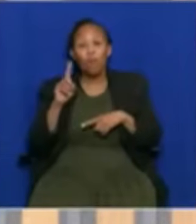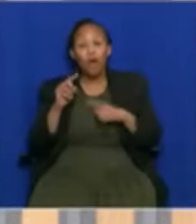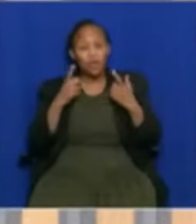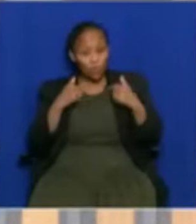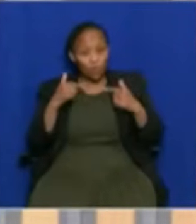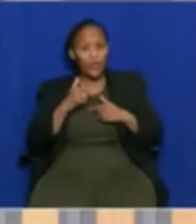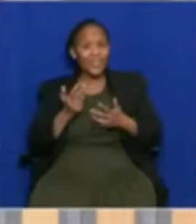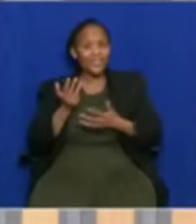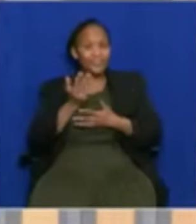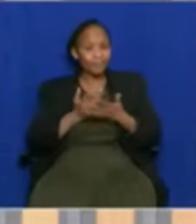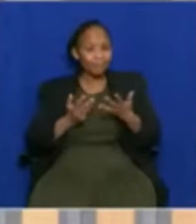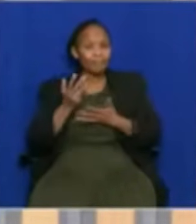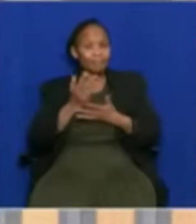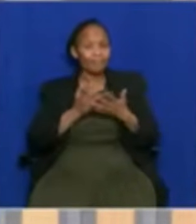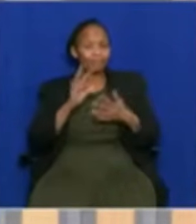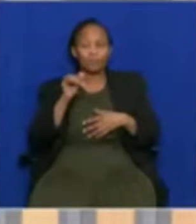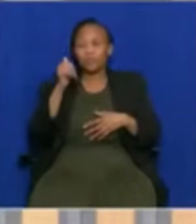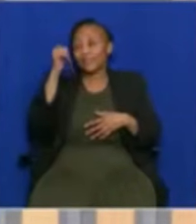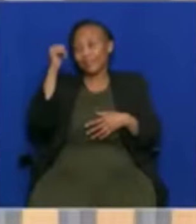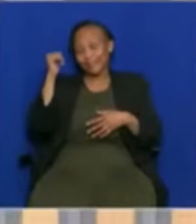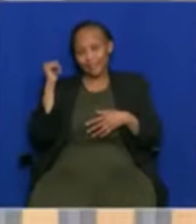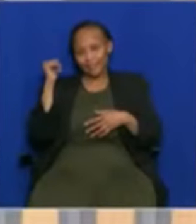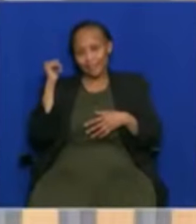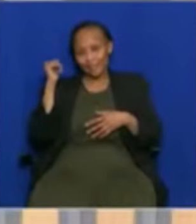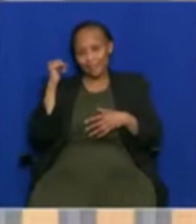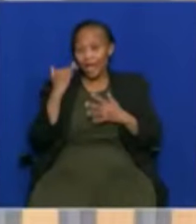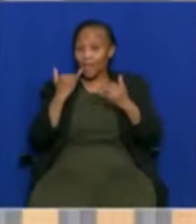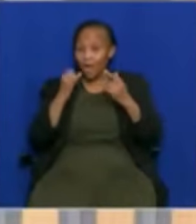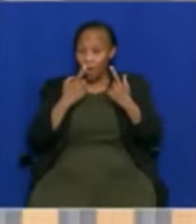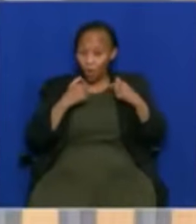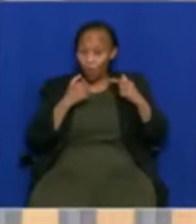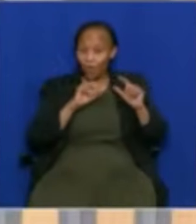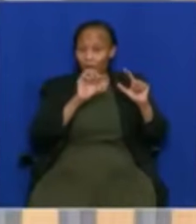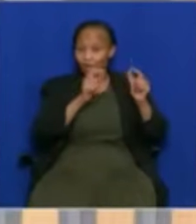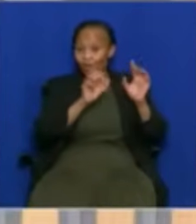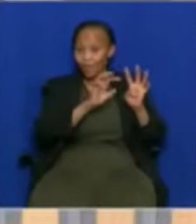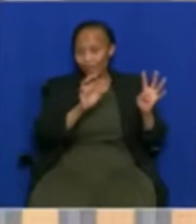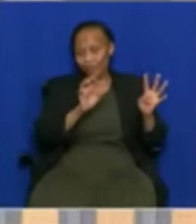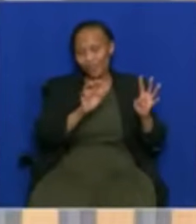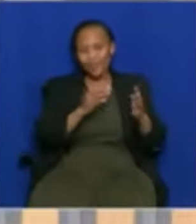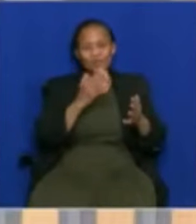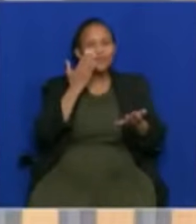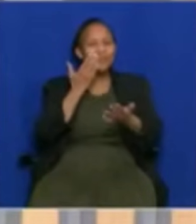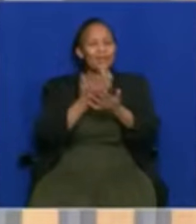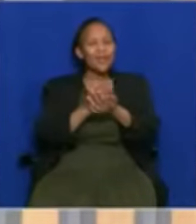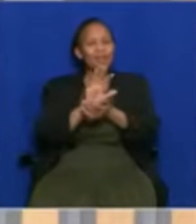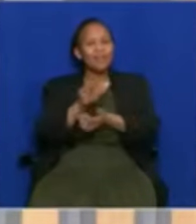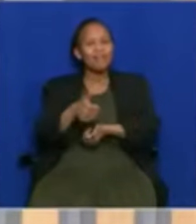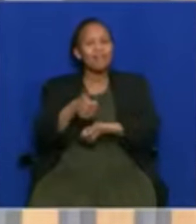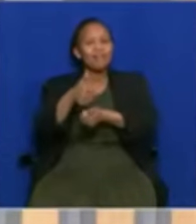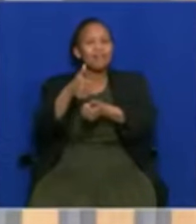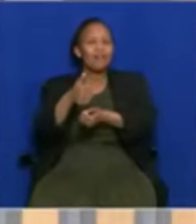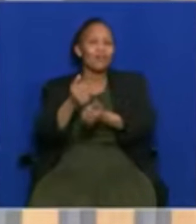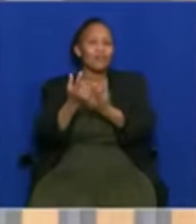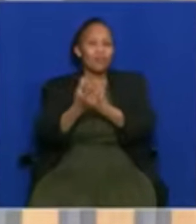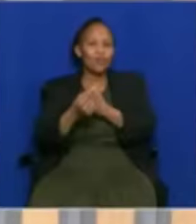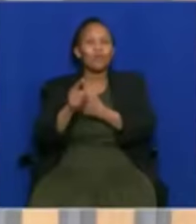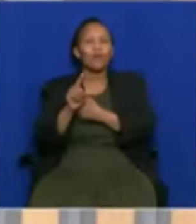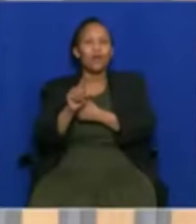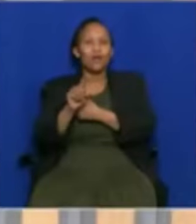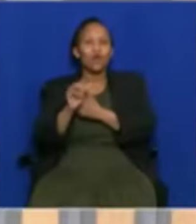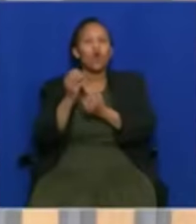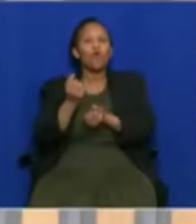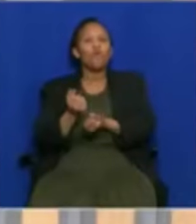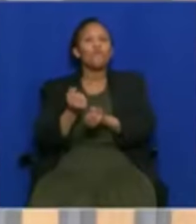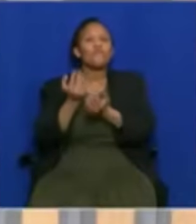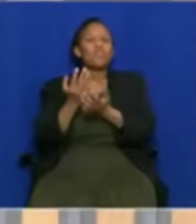naturally go back to the empowering provisions of the NPA Act in order